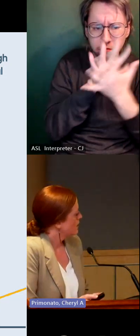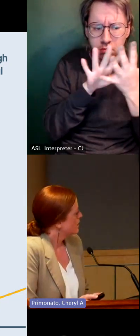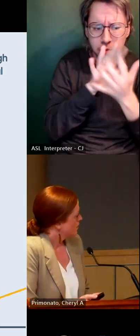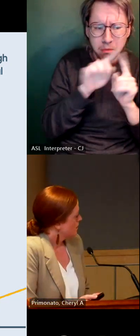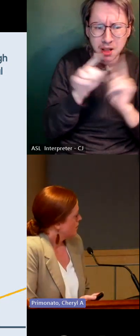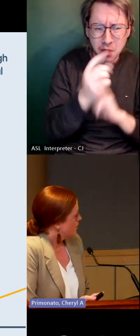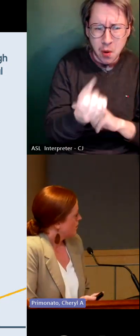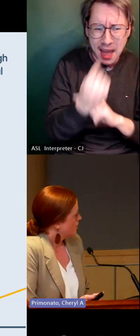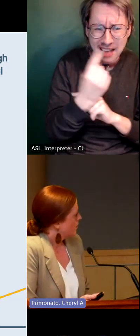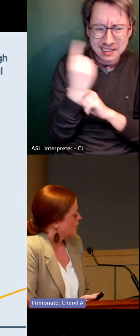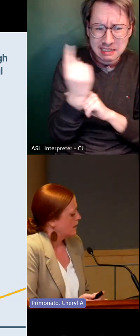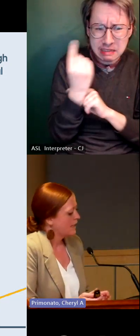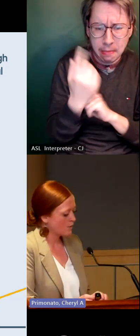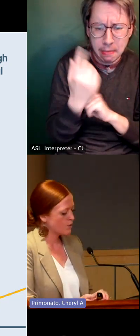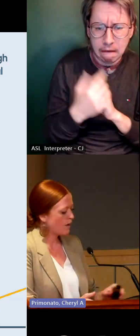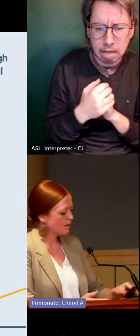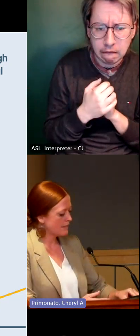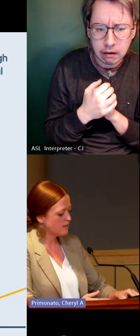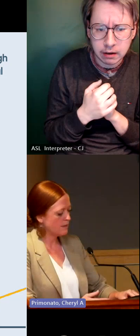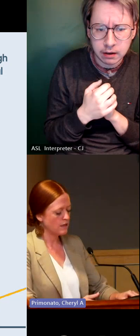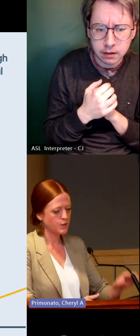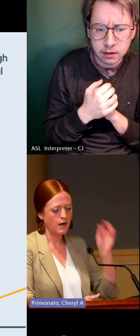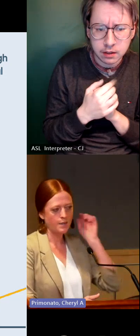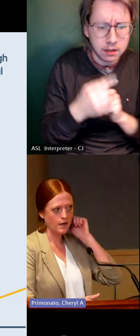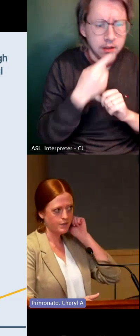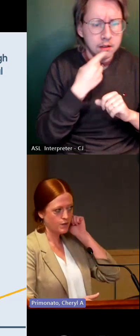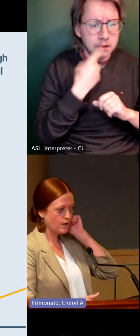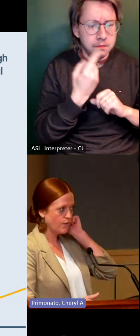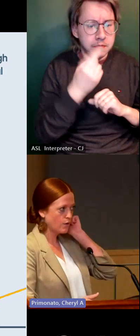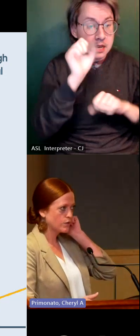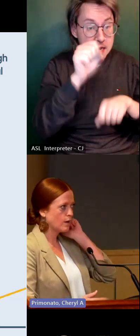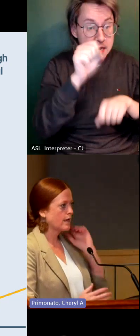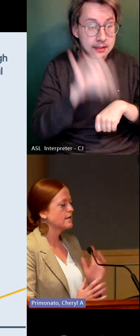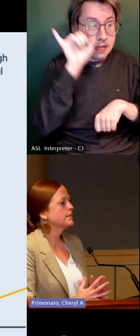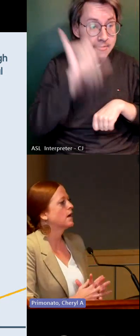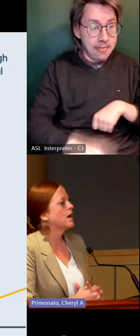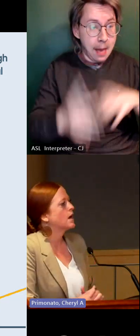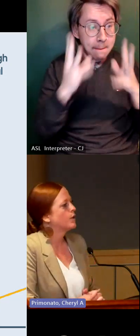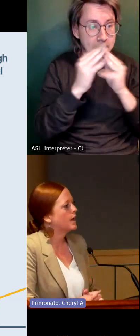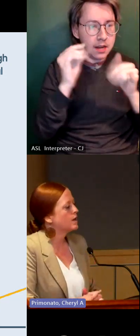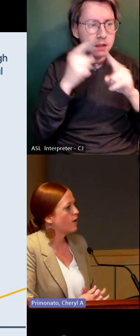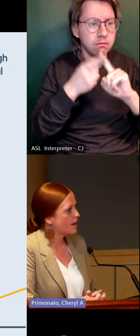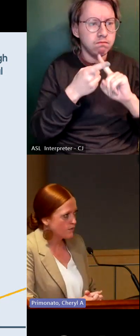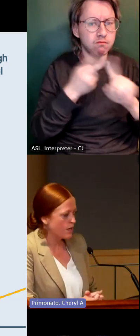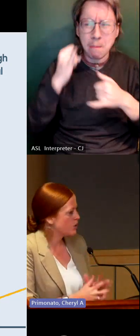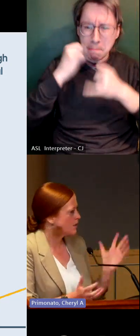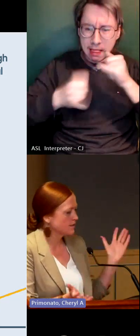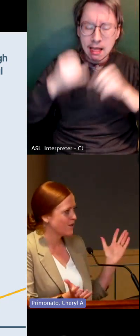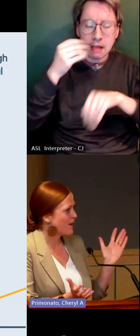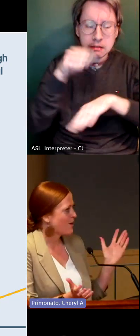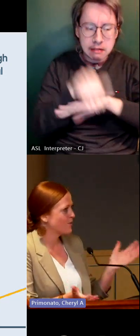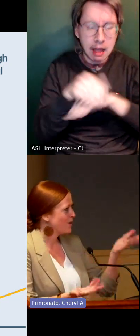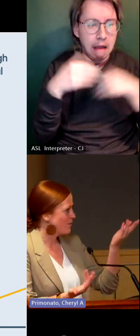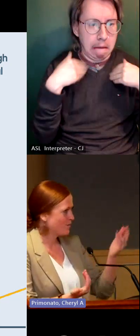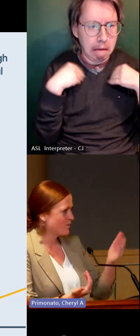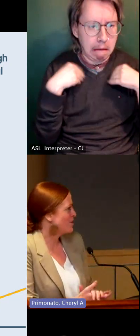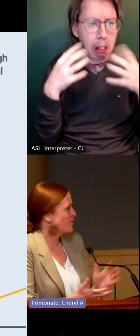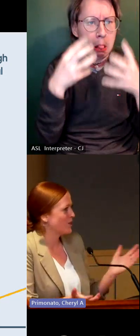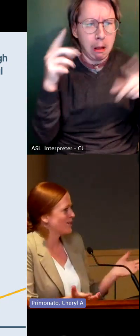overall, you want to influence. So yeah, it was a well-attended meeting, so we're happy to have so many folks join us. We had a variety of questions